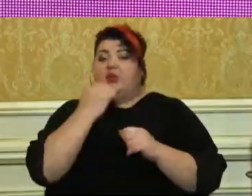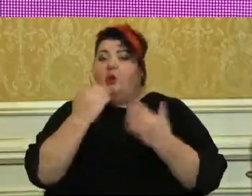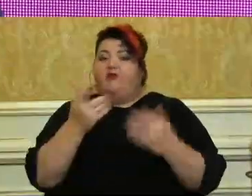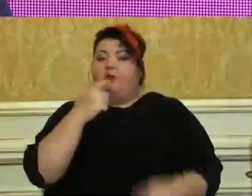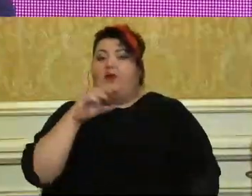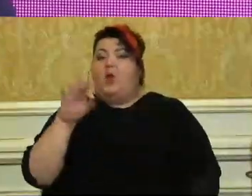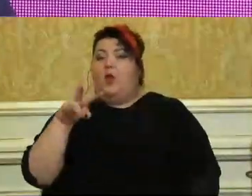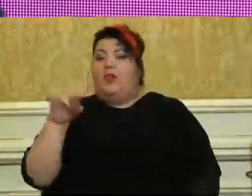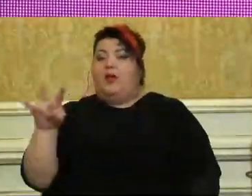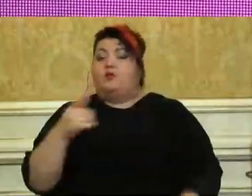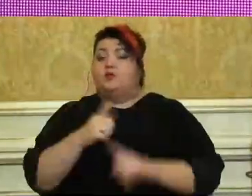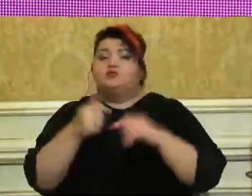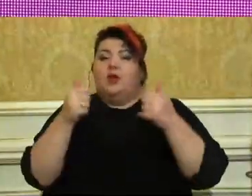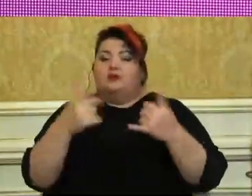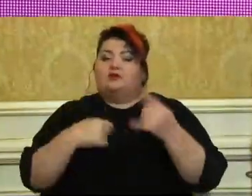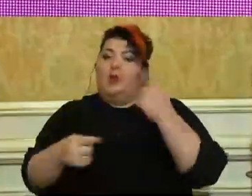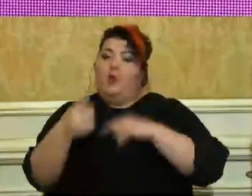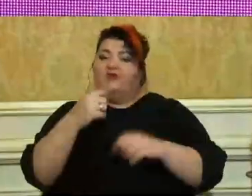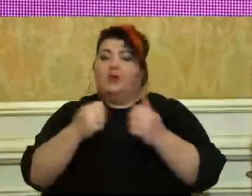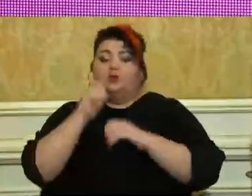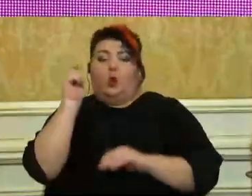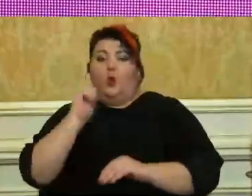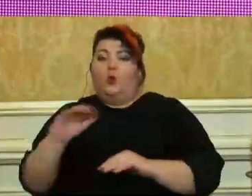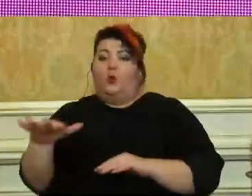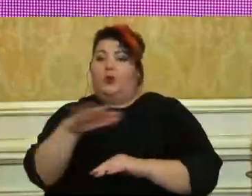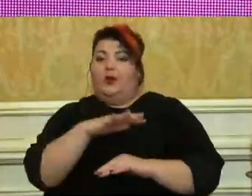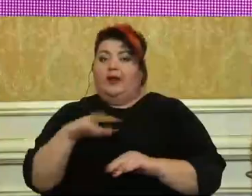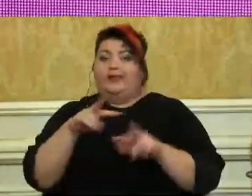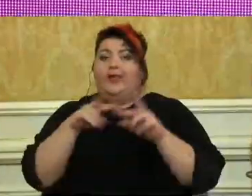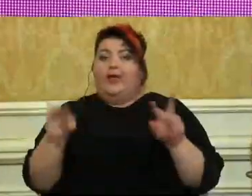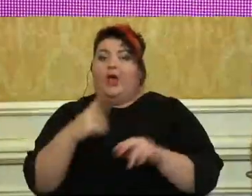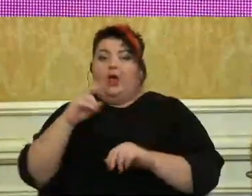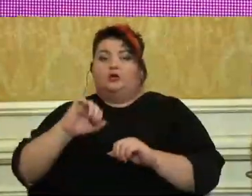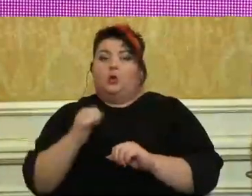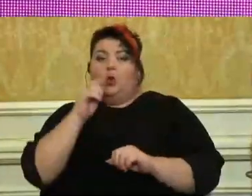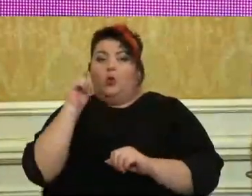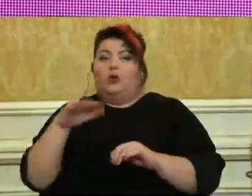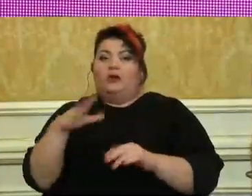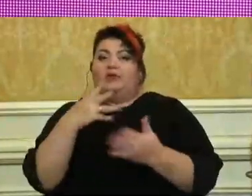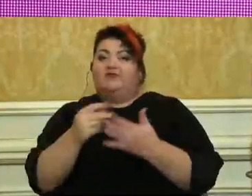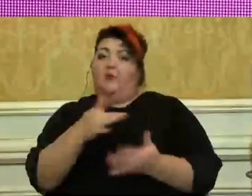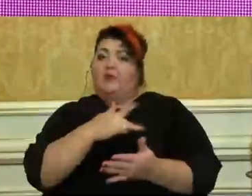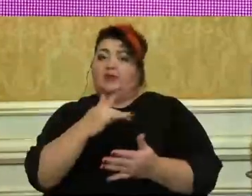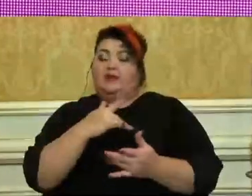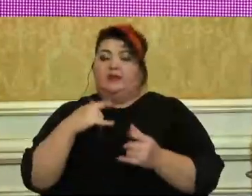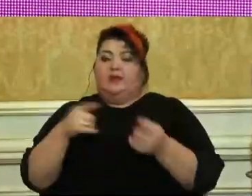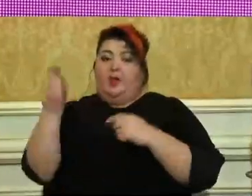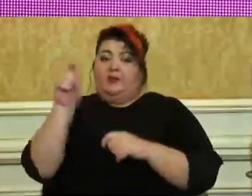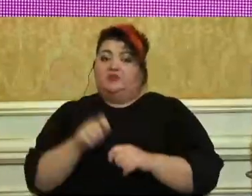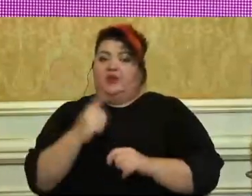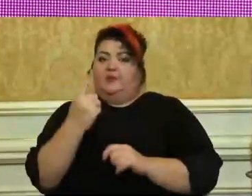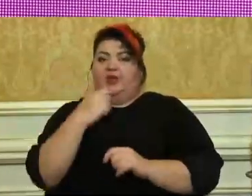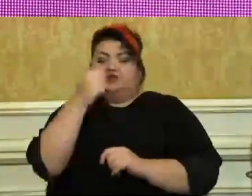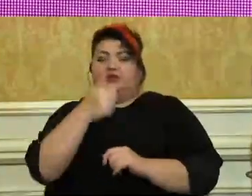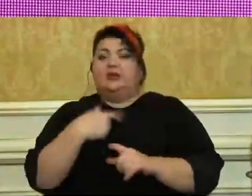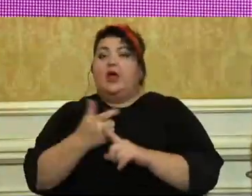Ukraine. As a friend of Ukraine, really, with my heart, I've been coming here over the years, and I'm so impressed by the